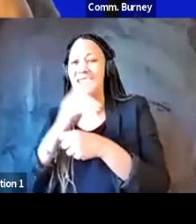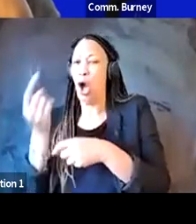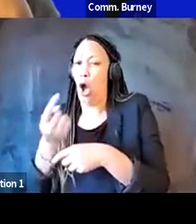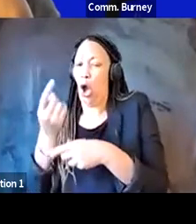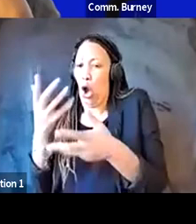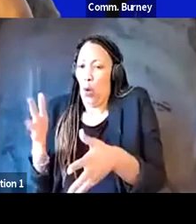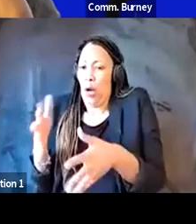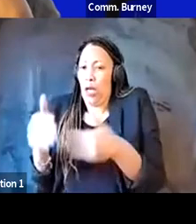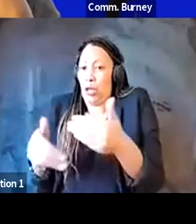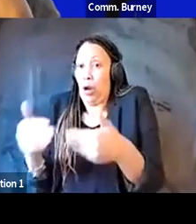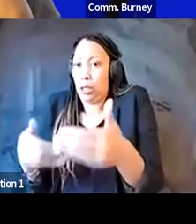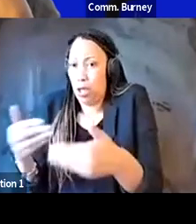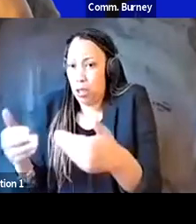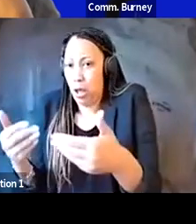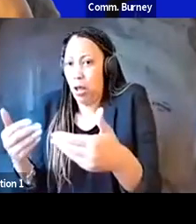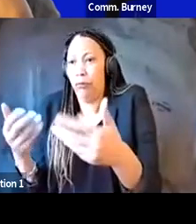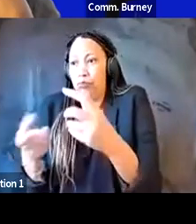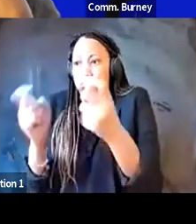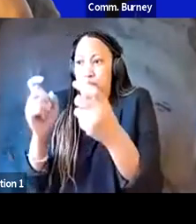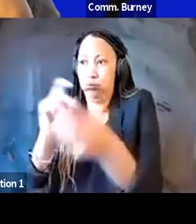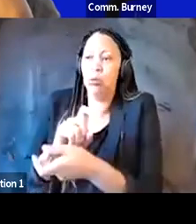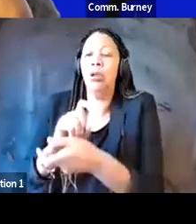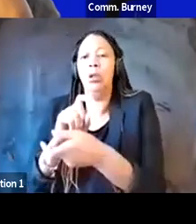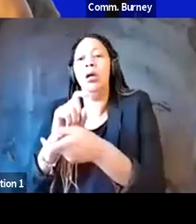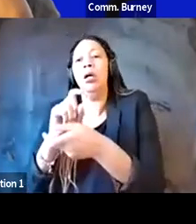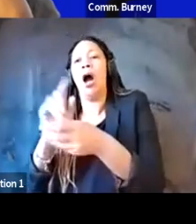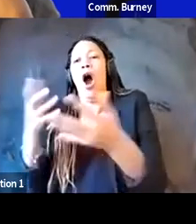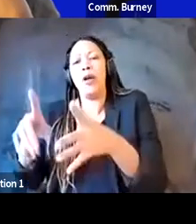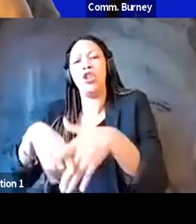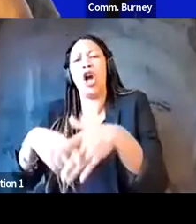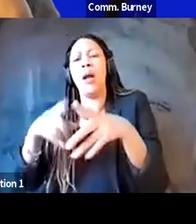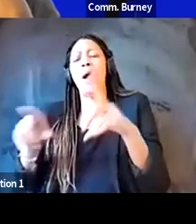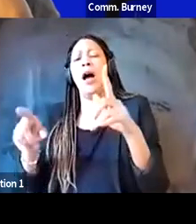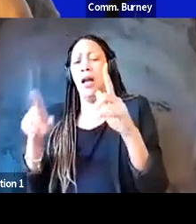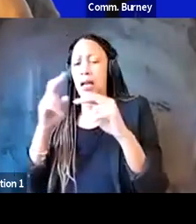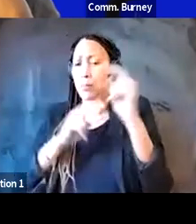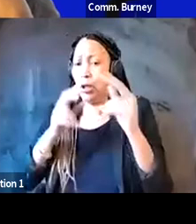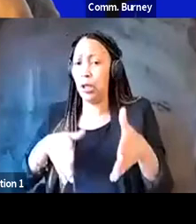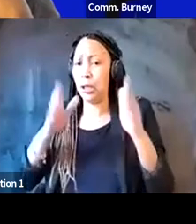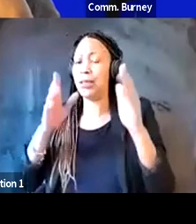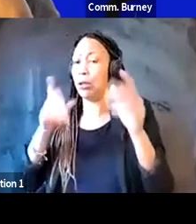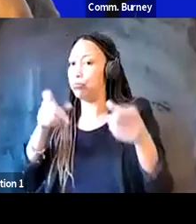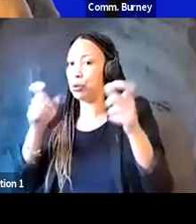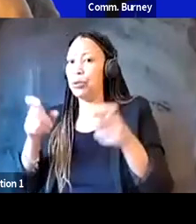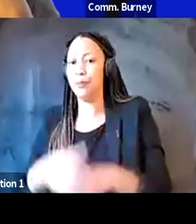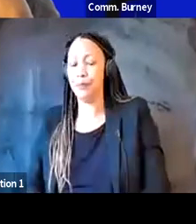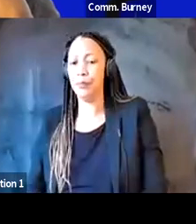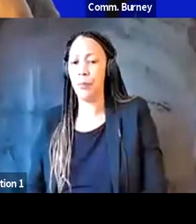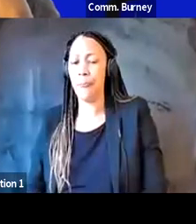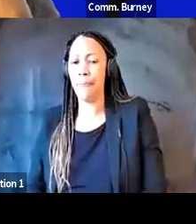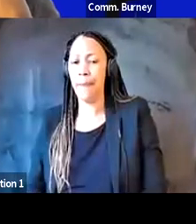a process of gentrification that already started, but these buildings, usually these developments accelerate it. And so instead